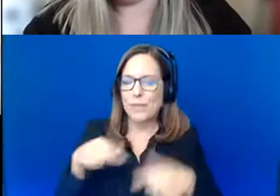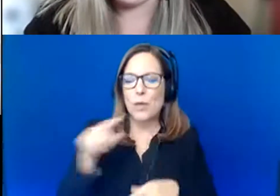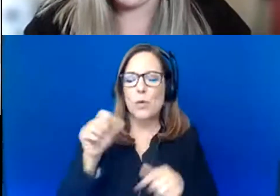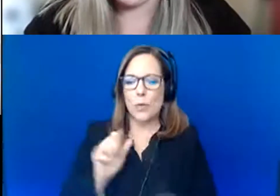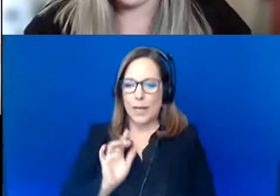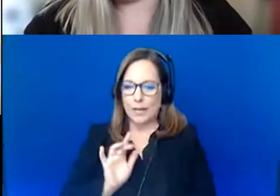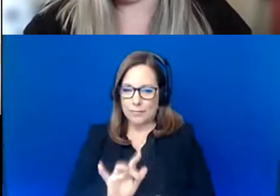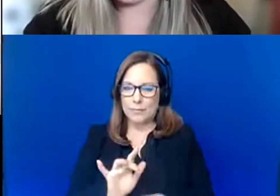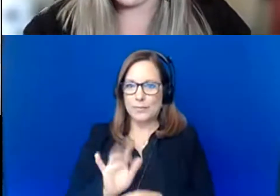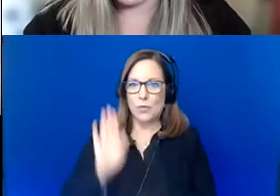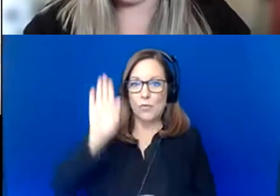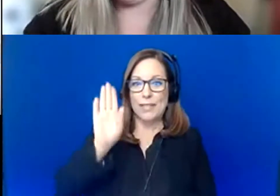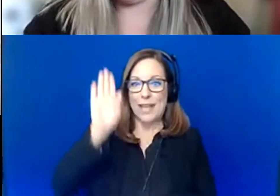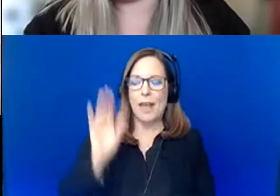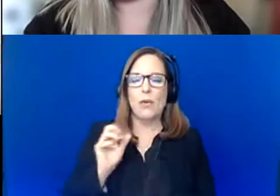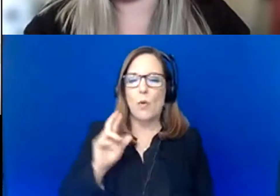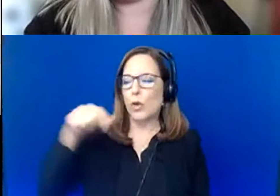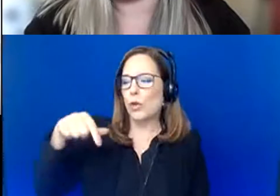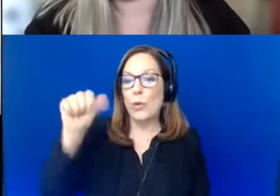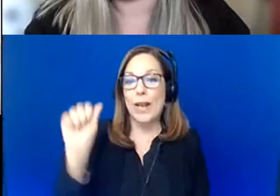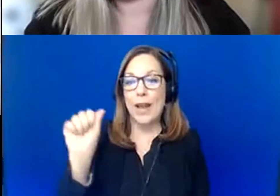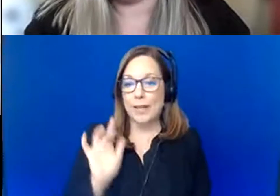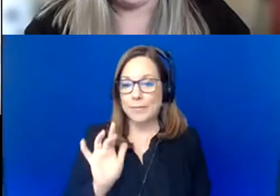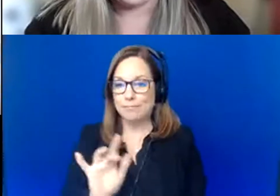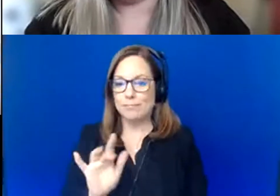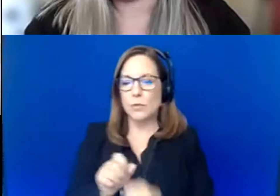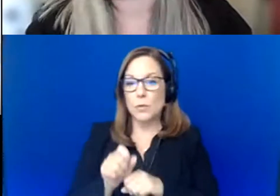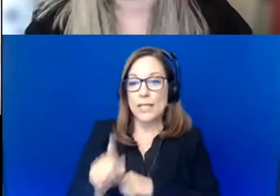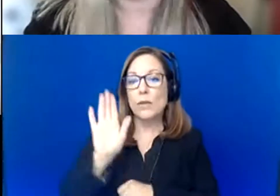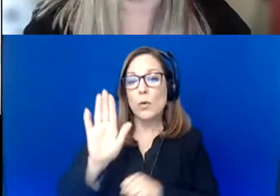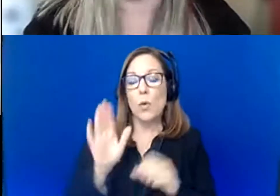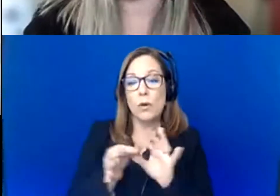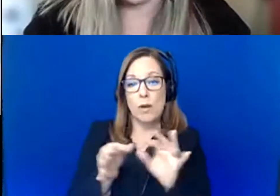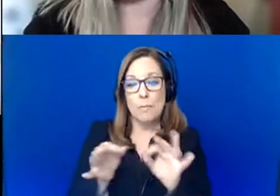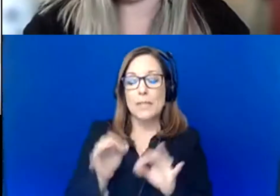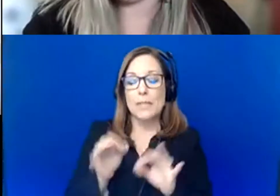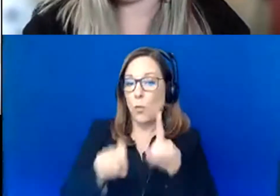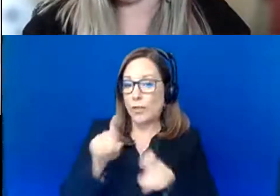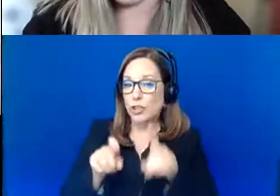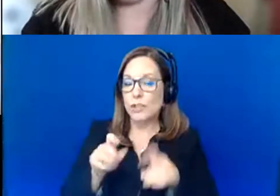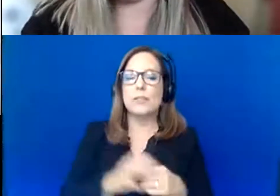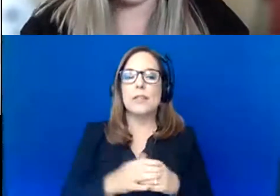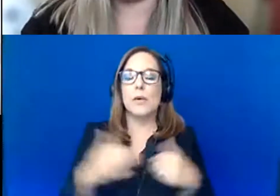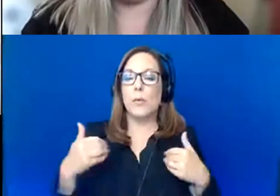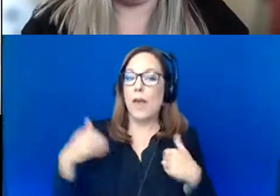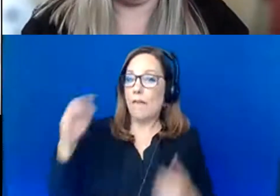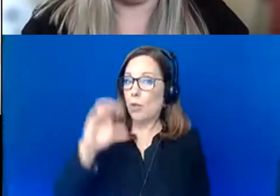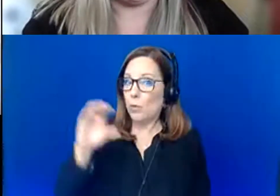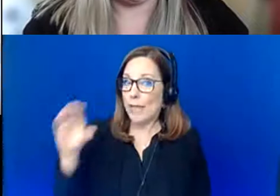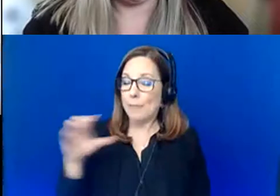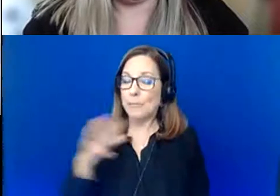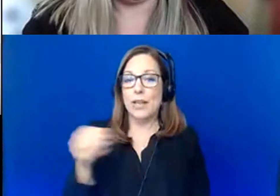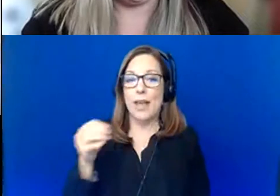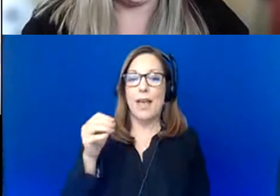Zoom toolbar or the Q&A icon to submit questions and comments. Closed captioning as well as ASL